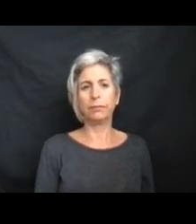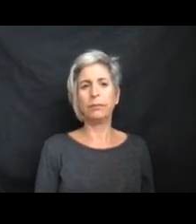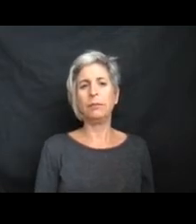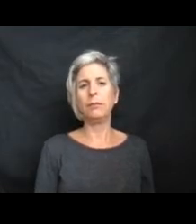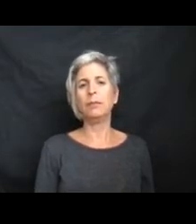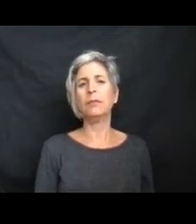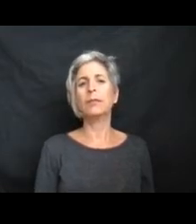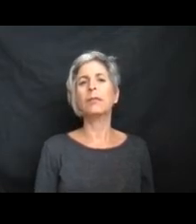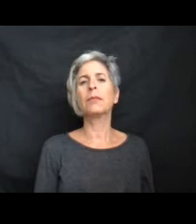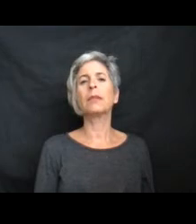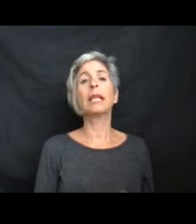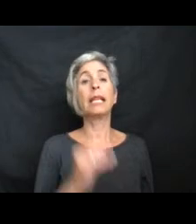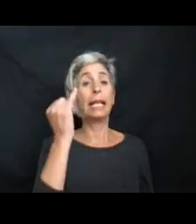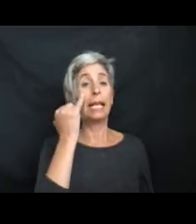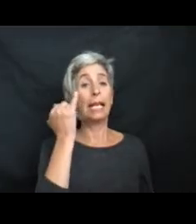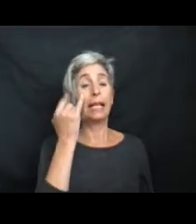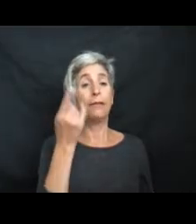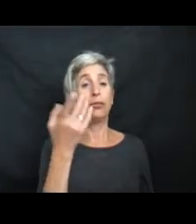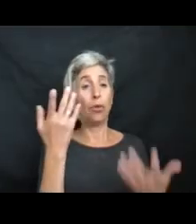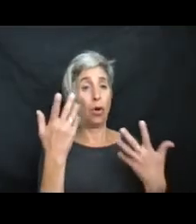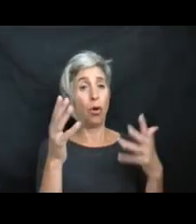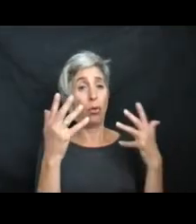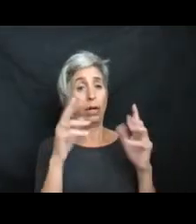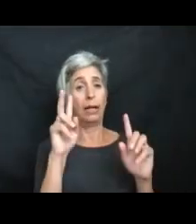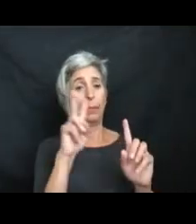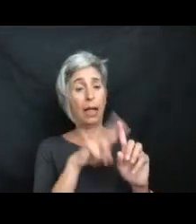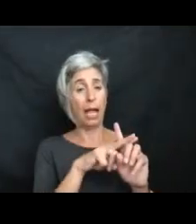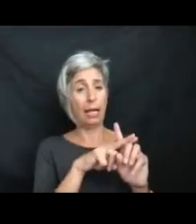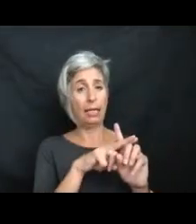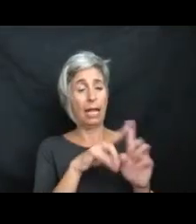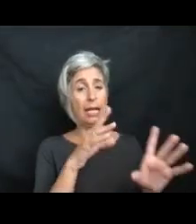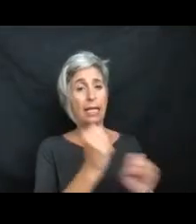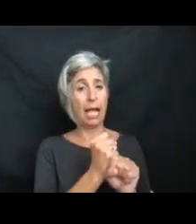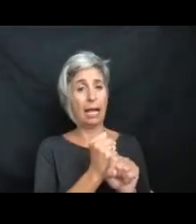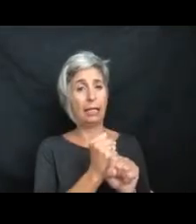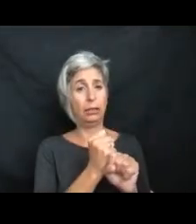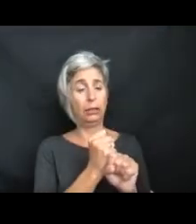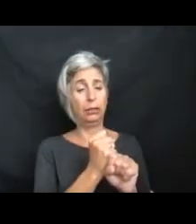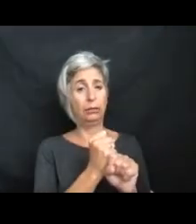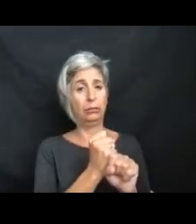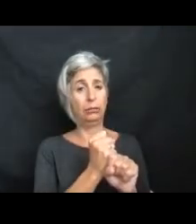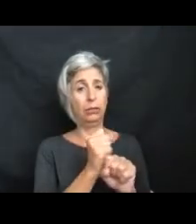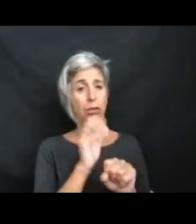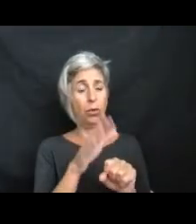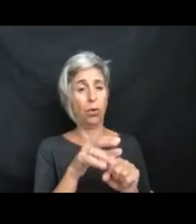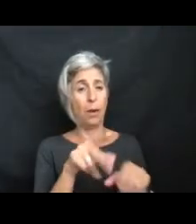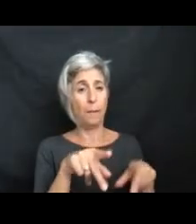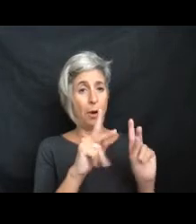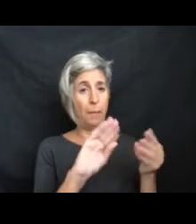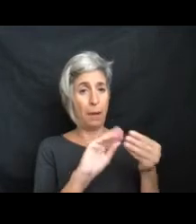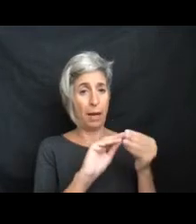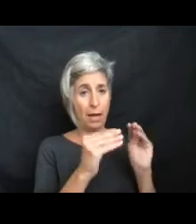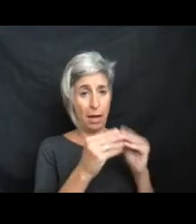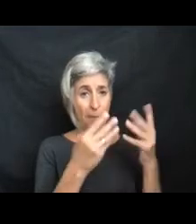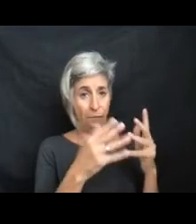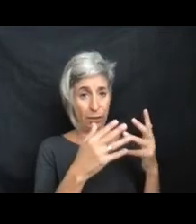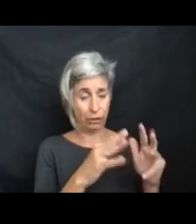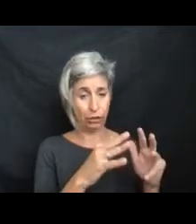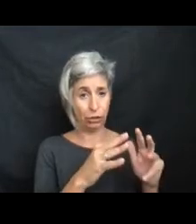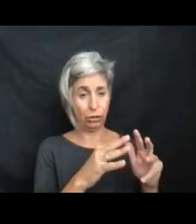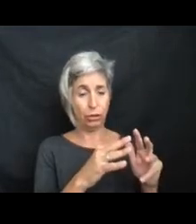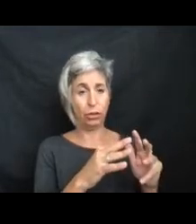Okay, so if you have already applied and received your project and permit number, you